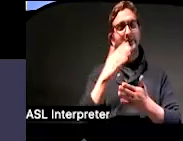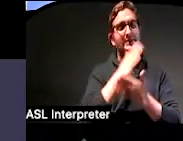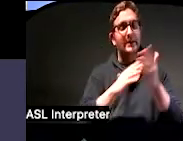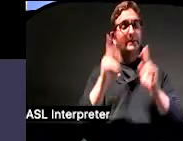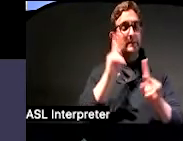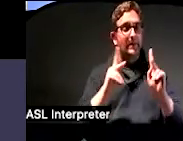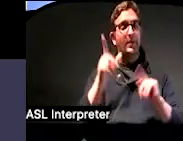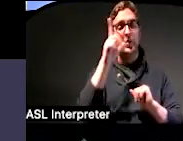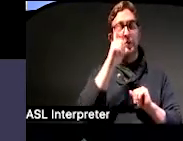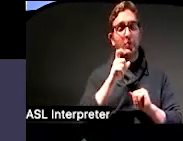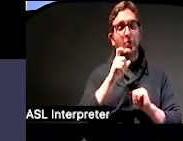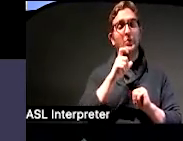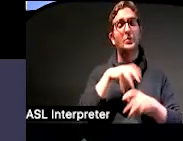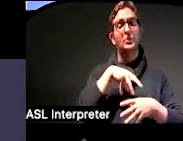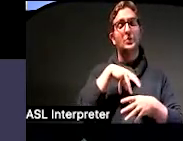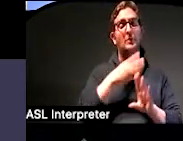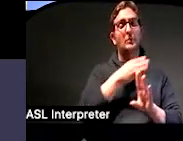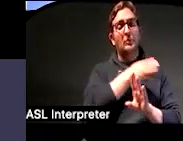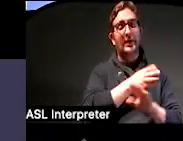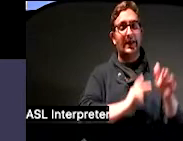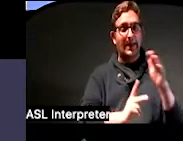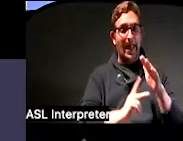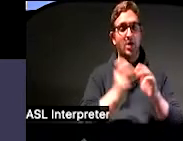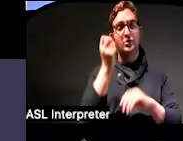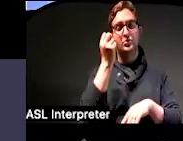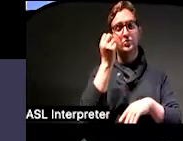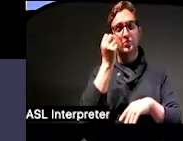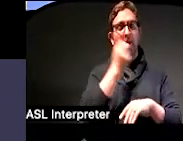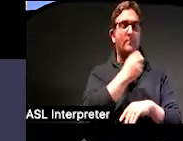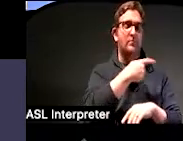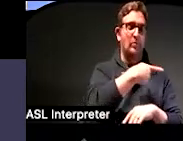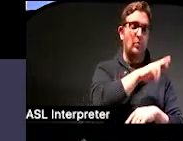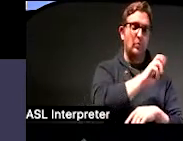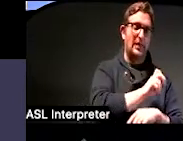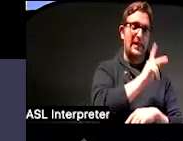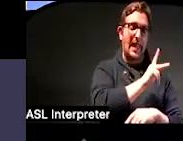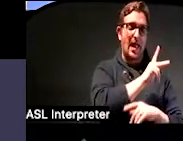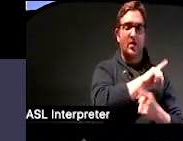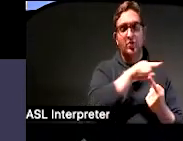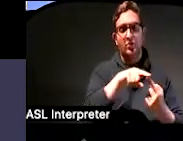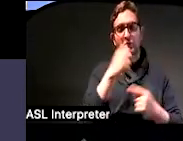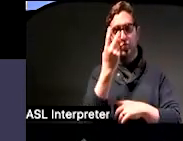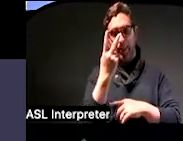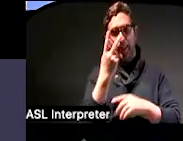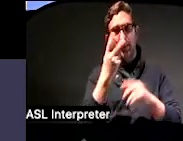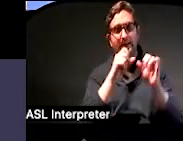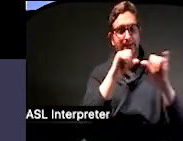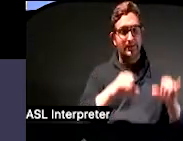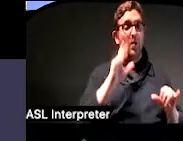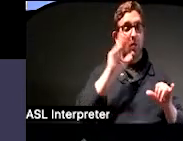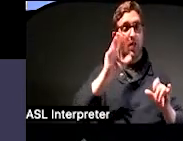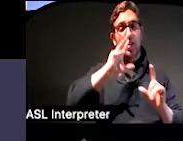who are in our pre-K 12th grade system that go to colleges. There